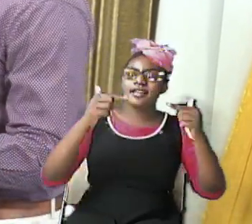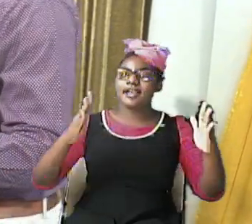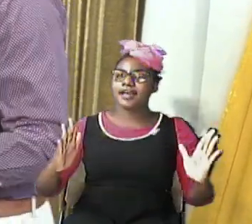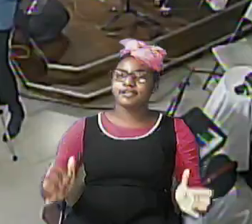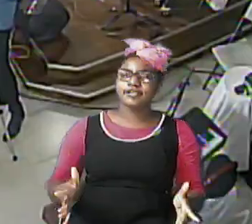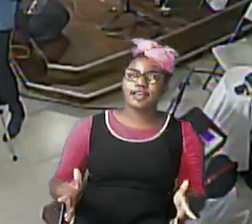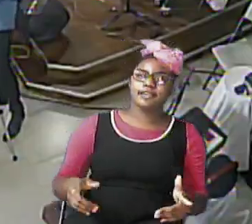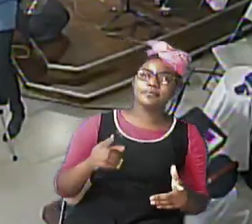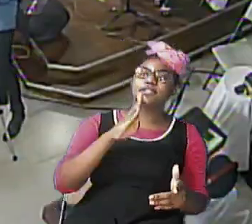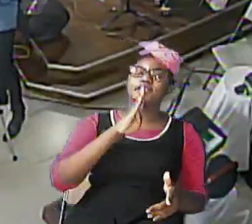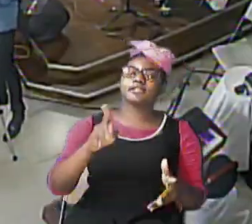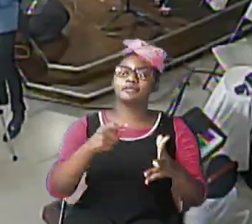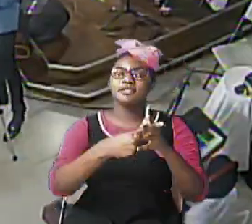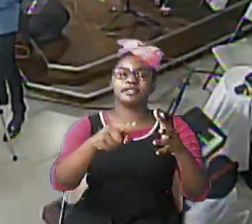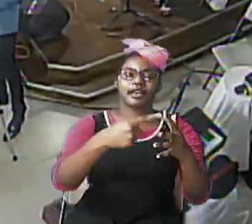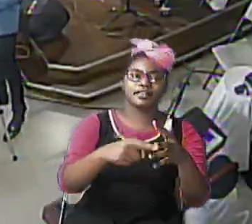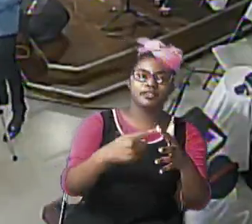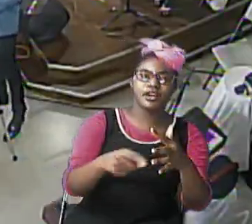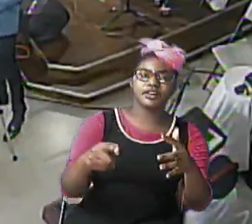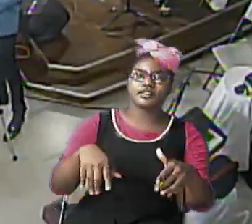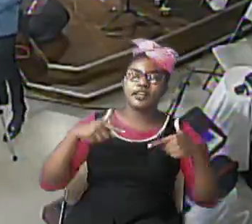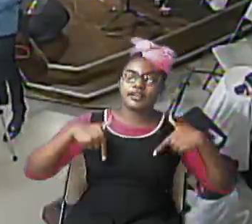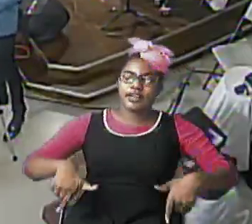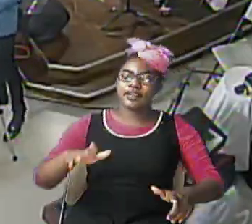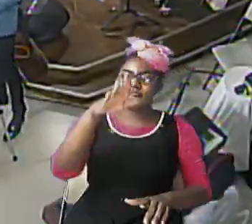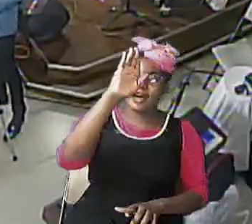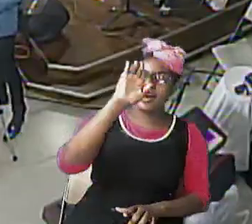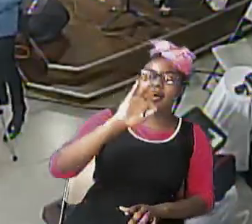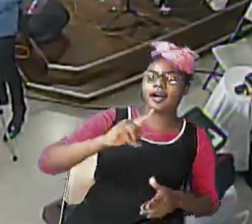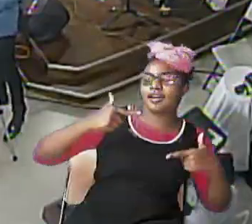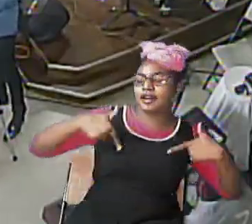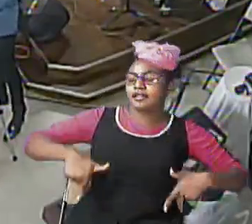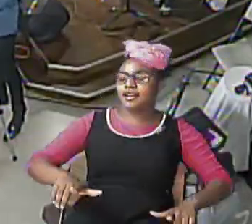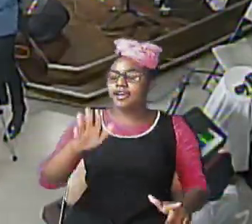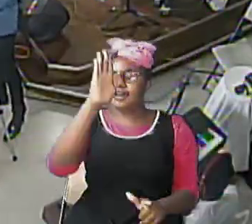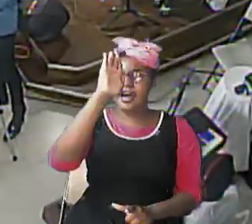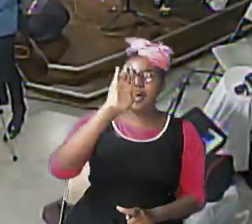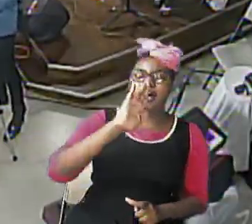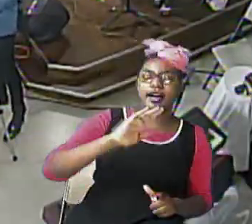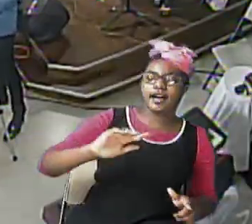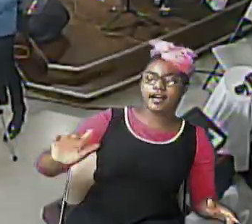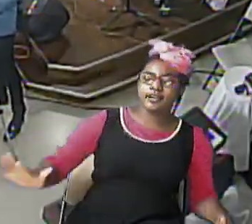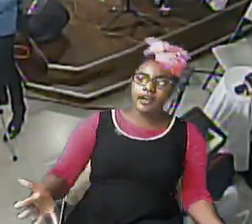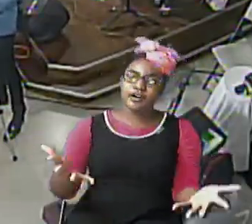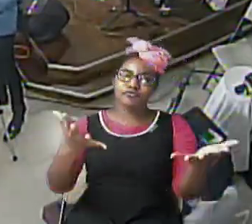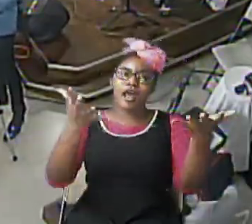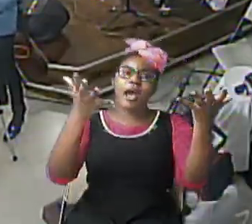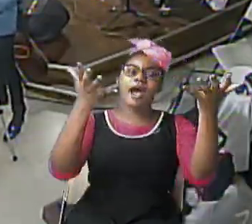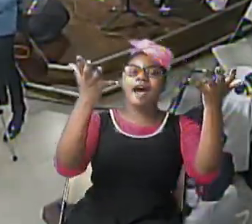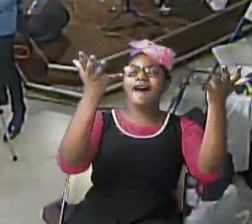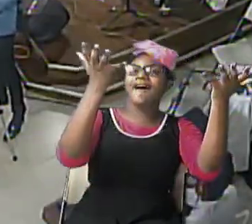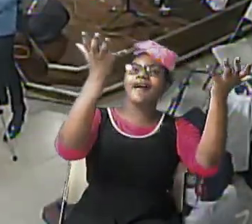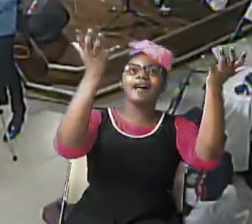arise. And His enemies be scattered. Let God. Let God.